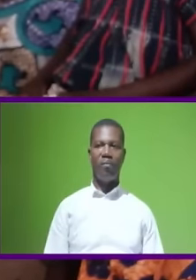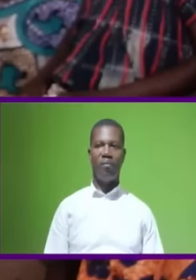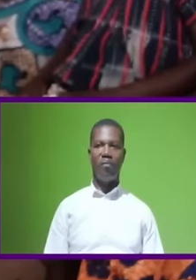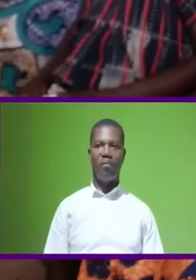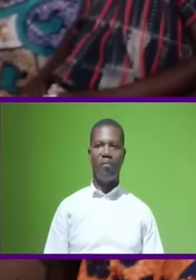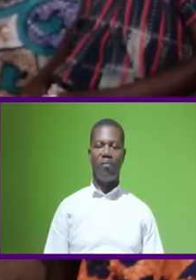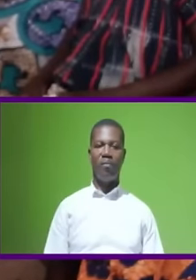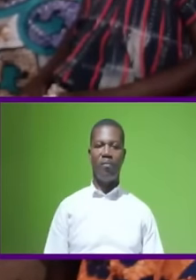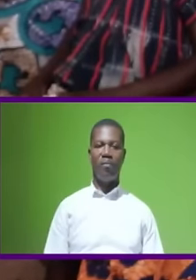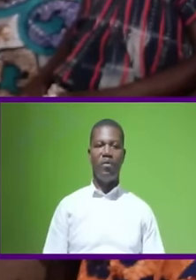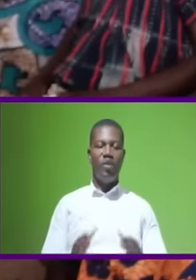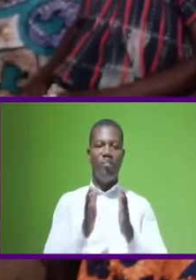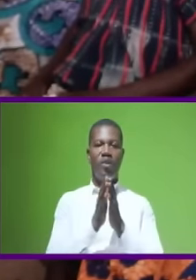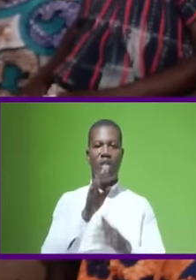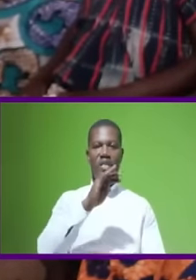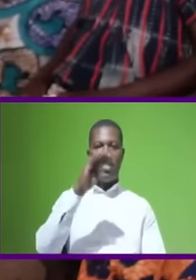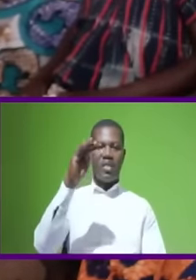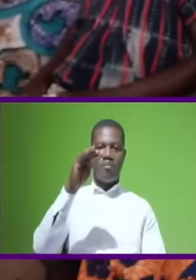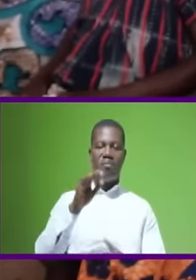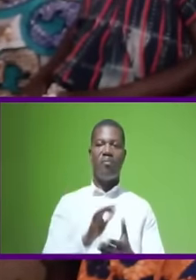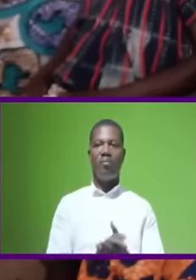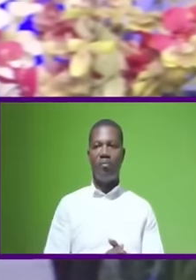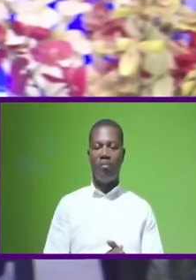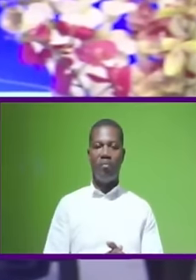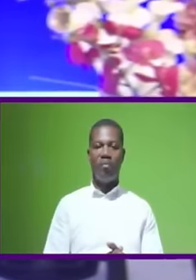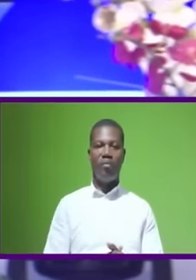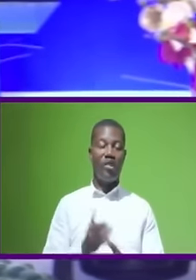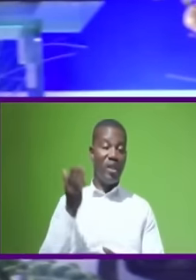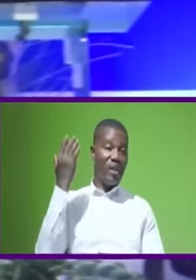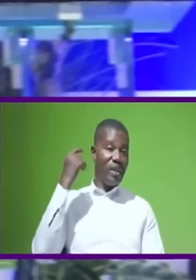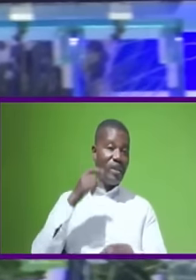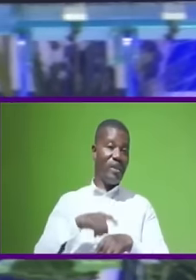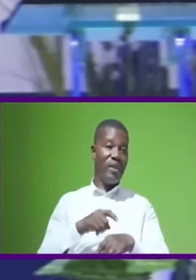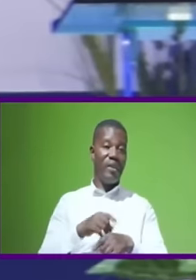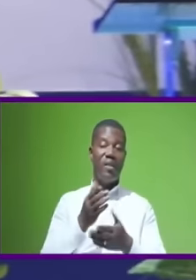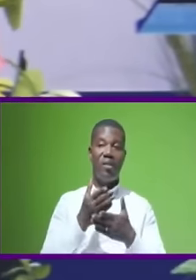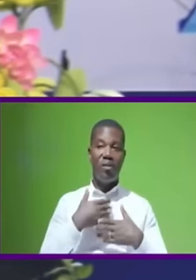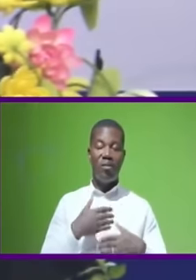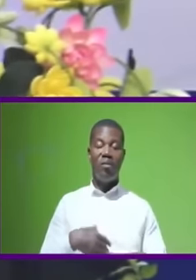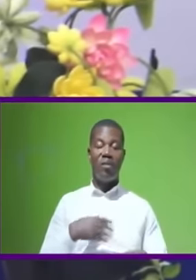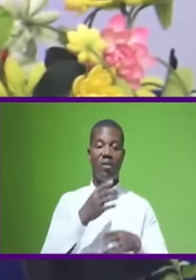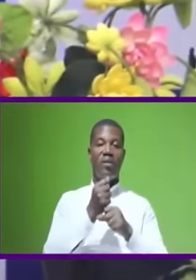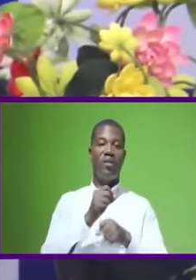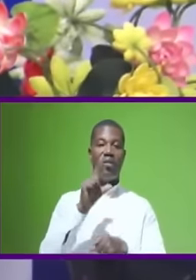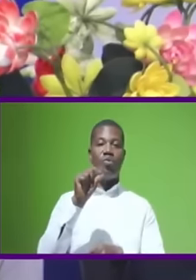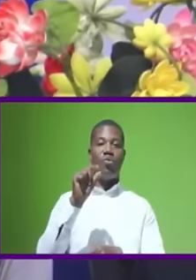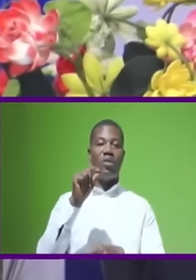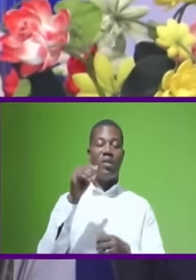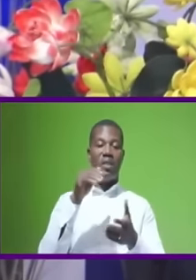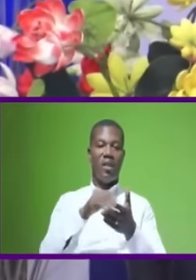abroad. Praise him. And I know I will be near 20,000.